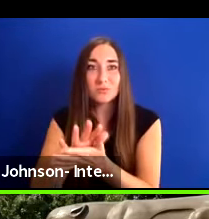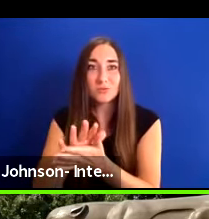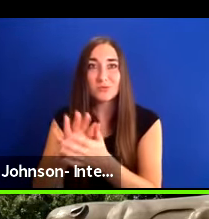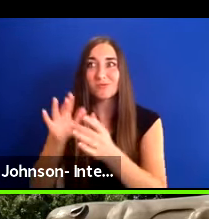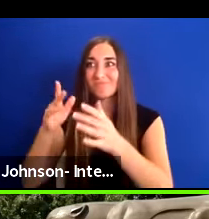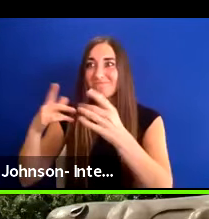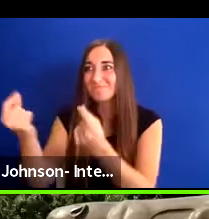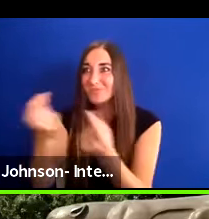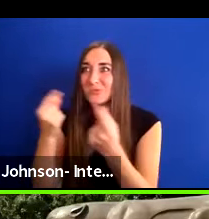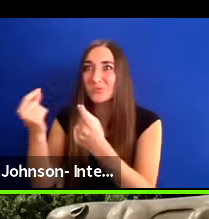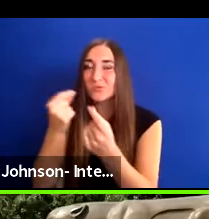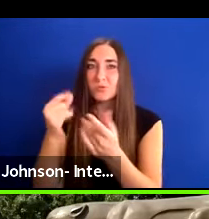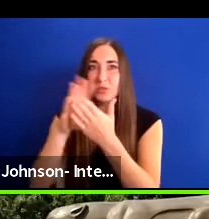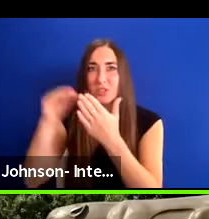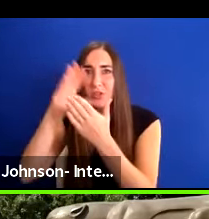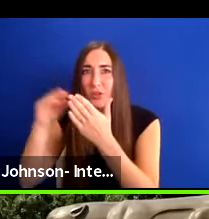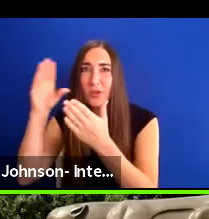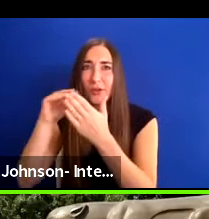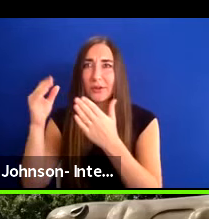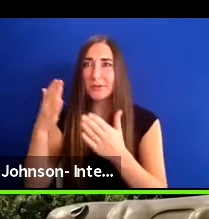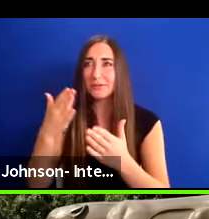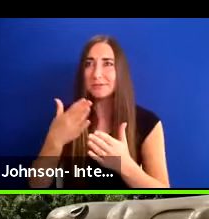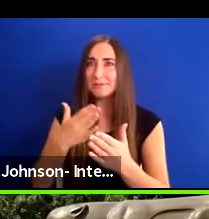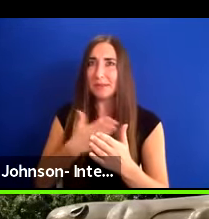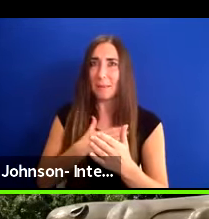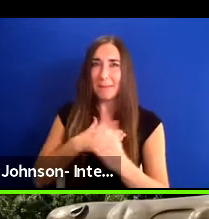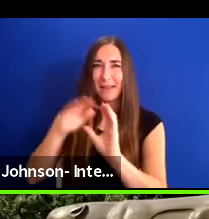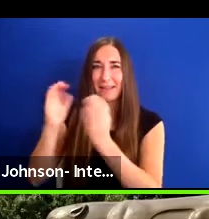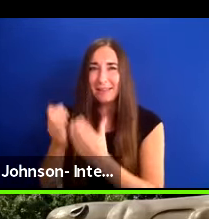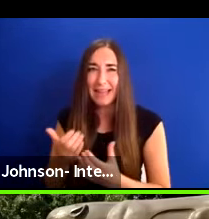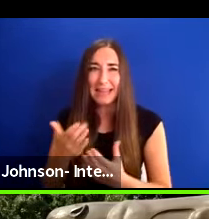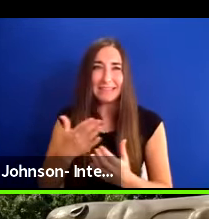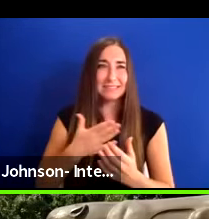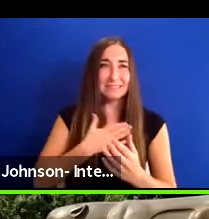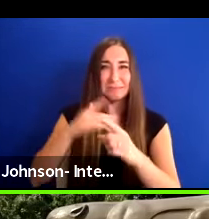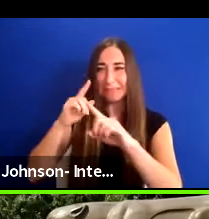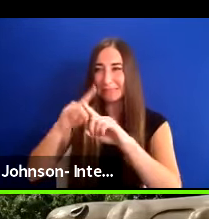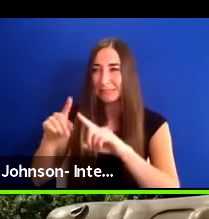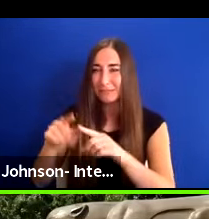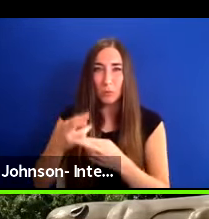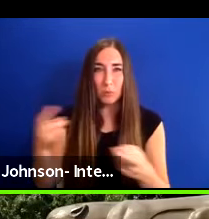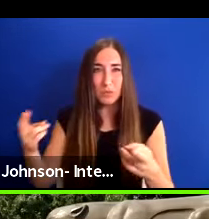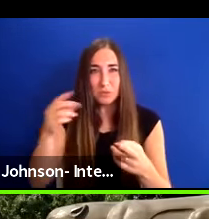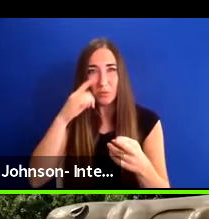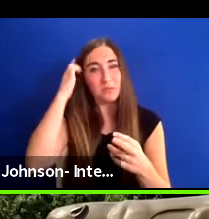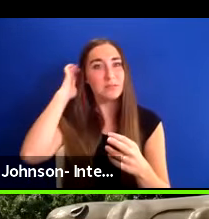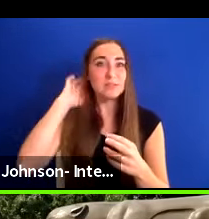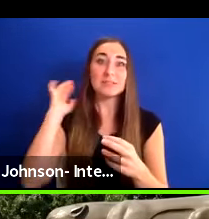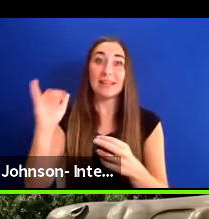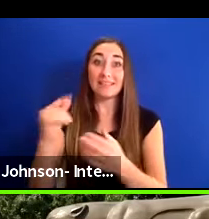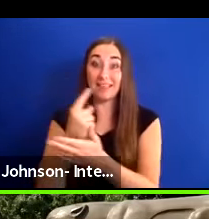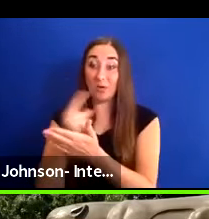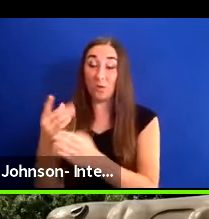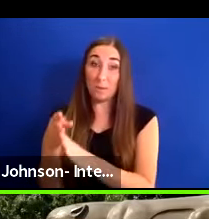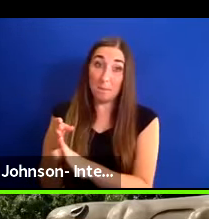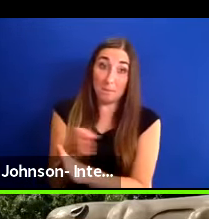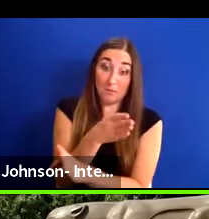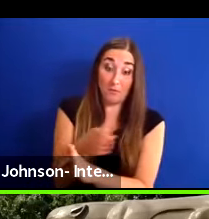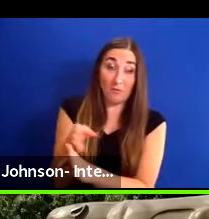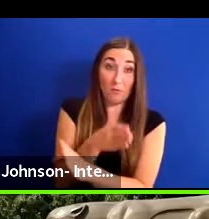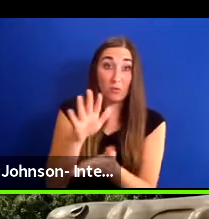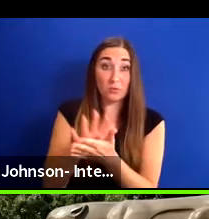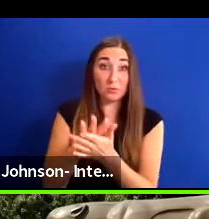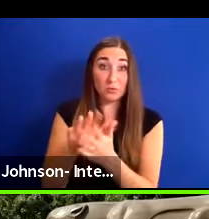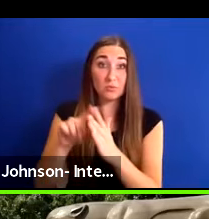opportunity for students to learn more about their pathways and specifically about the resources and the physical buildings here at the campus, including their